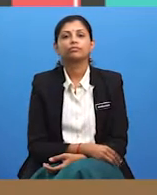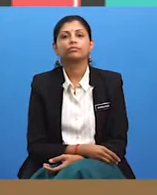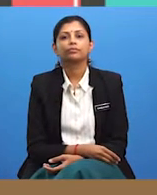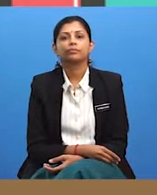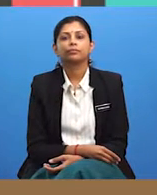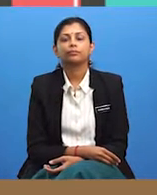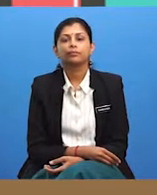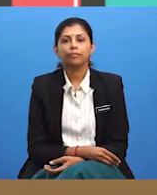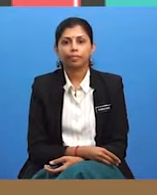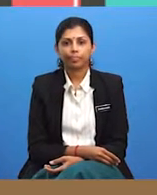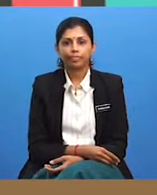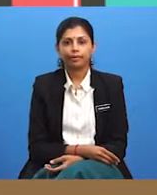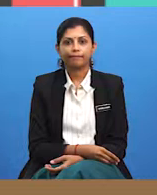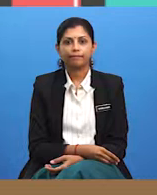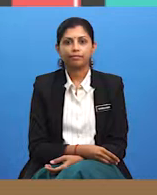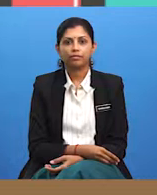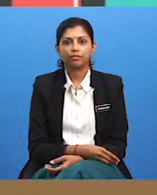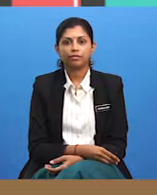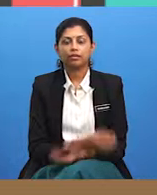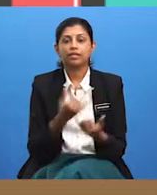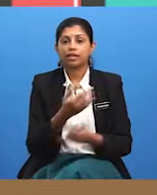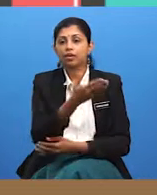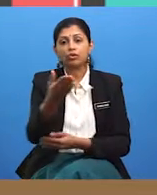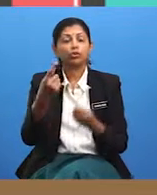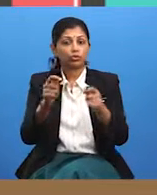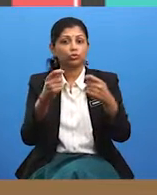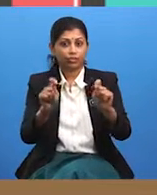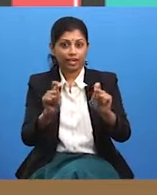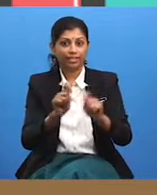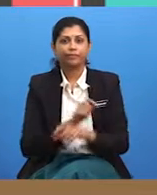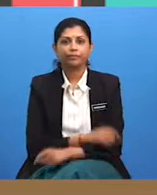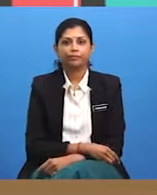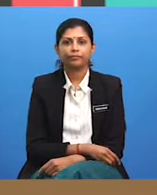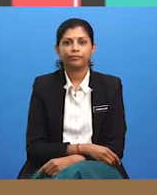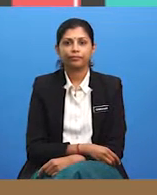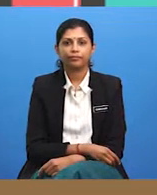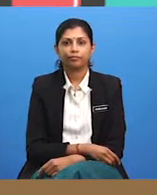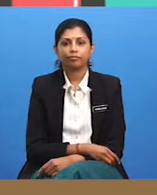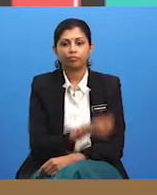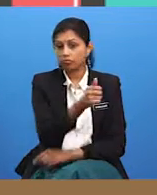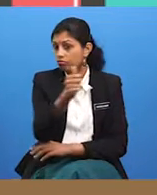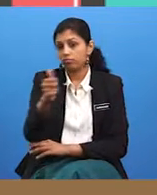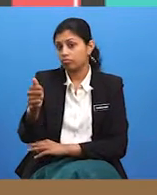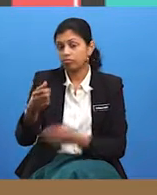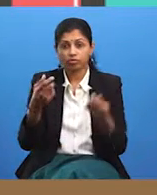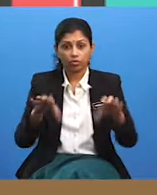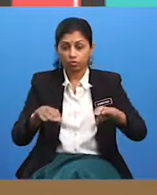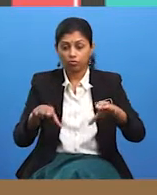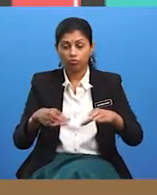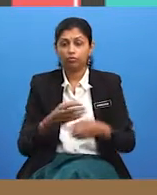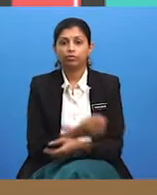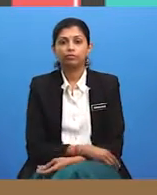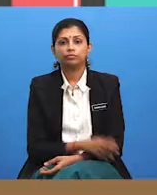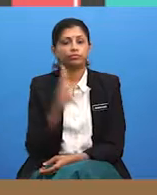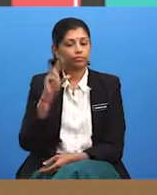Now, you are going to try out one listening exercise on your own, with